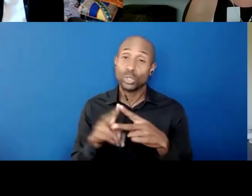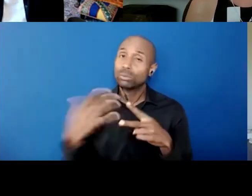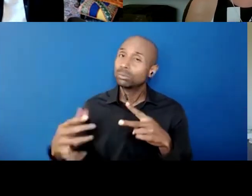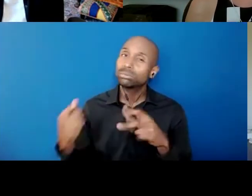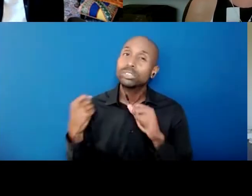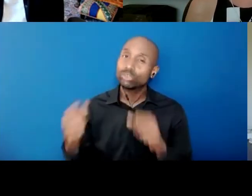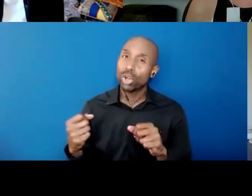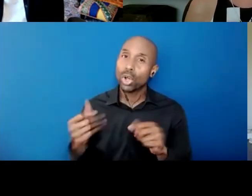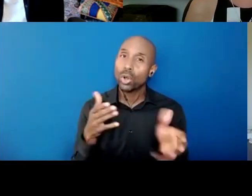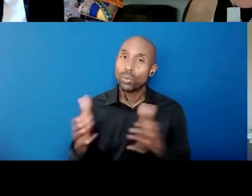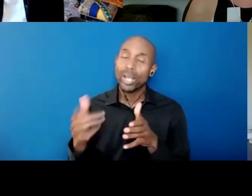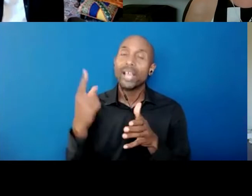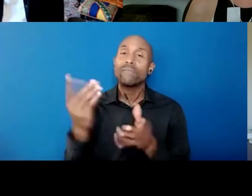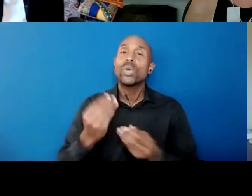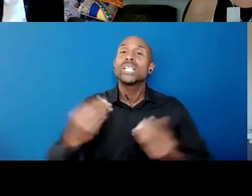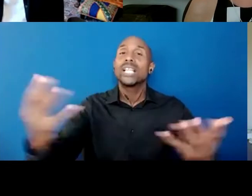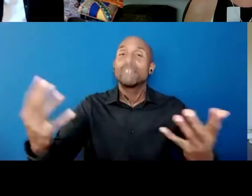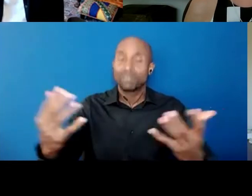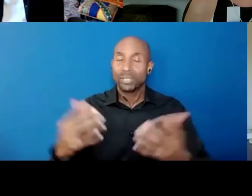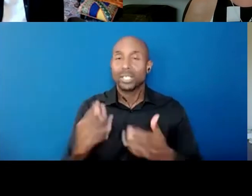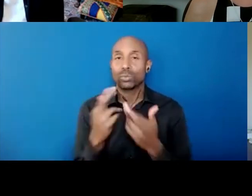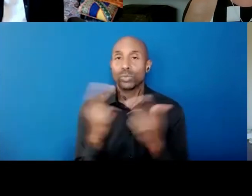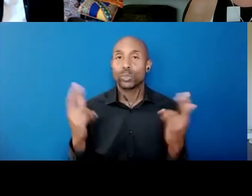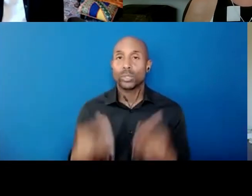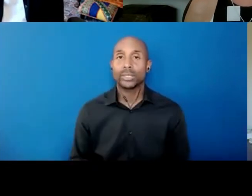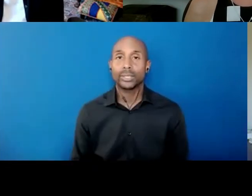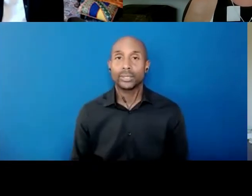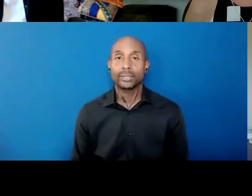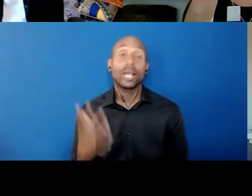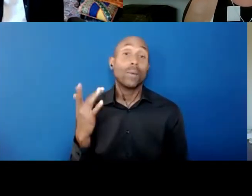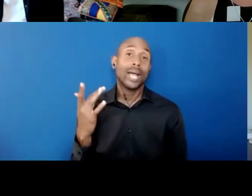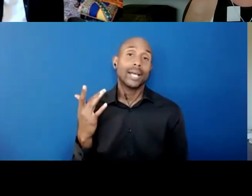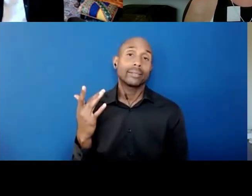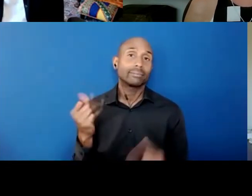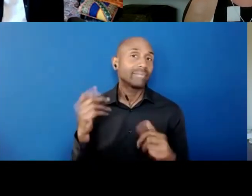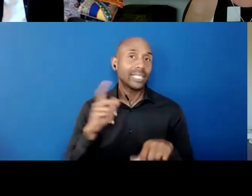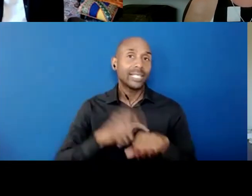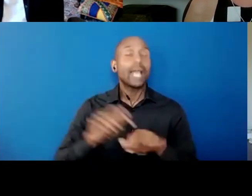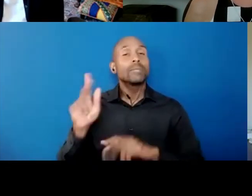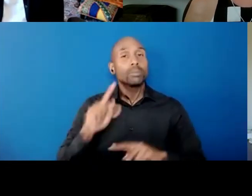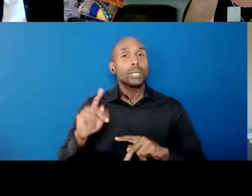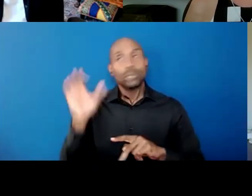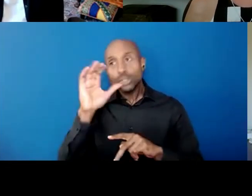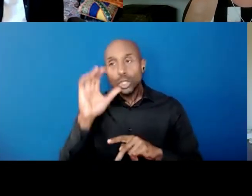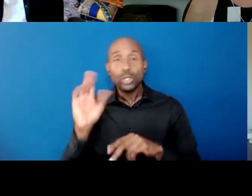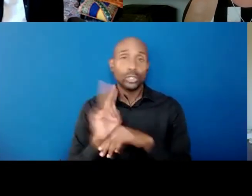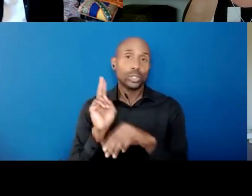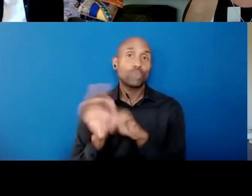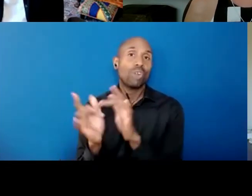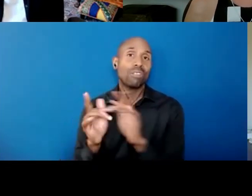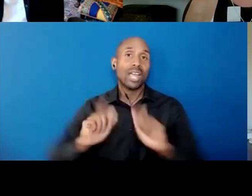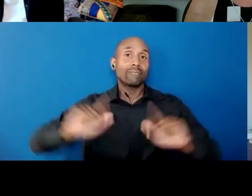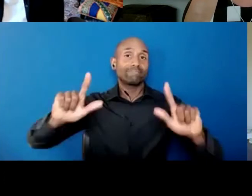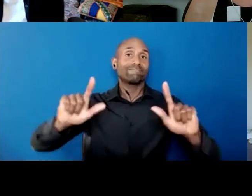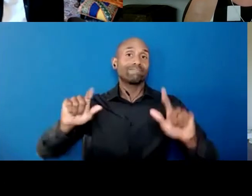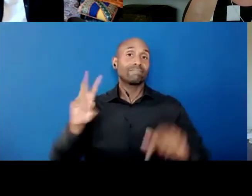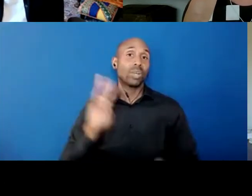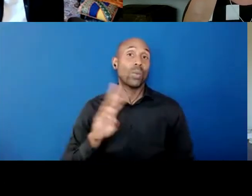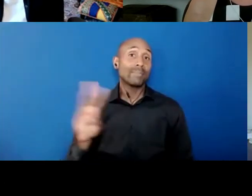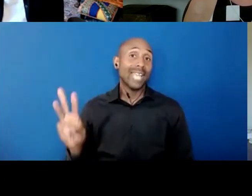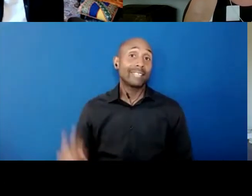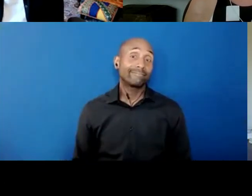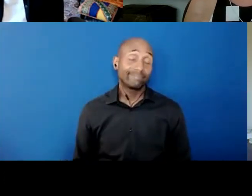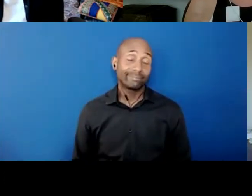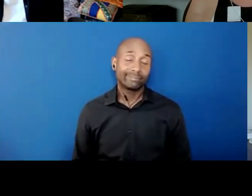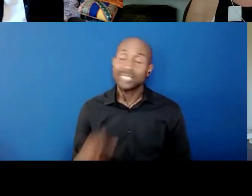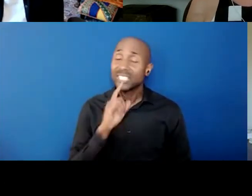And that's often where people start. And it's just a phenomenal resource that literally